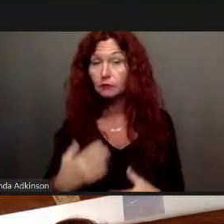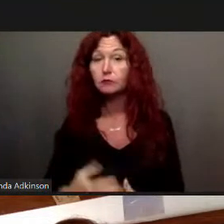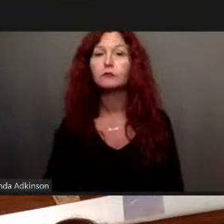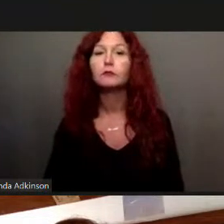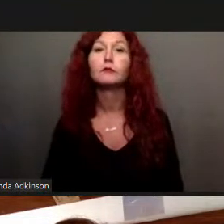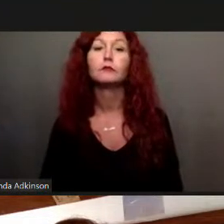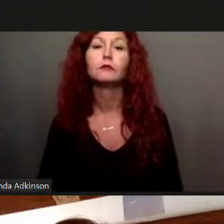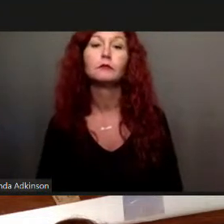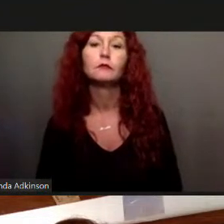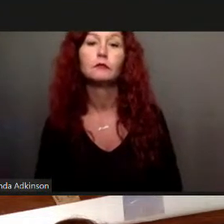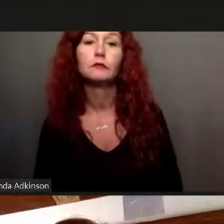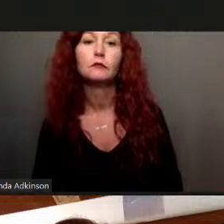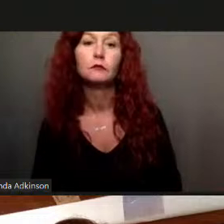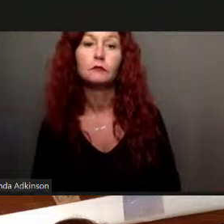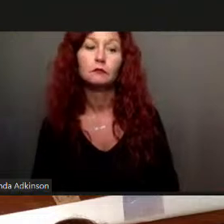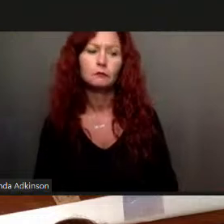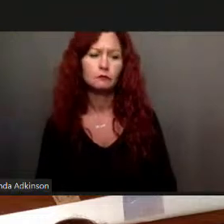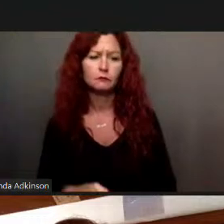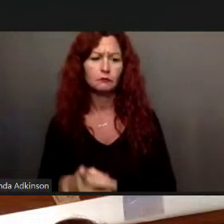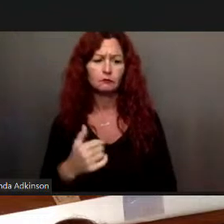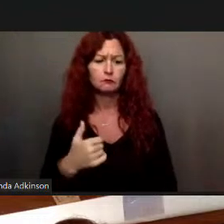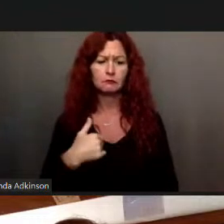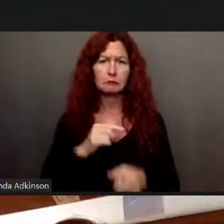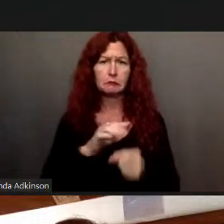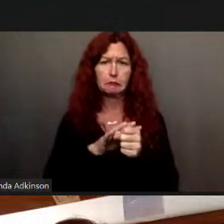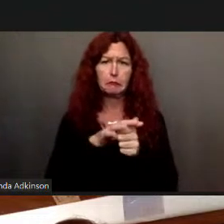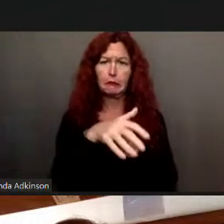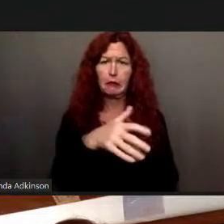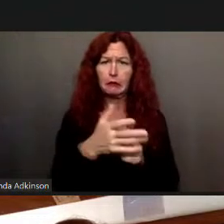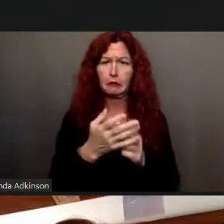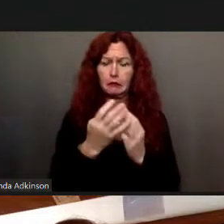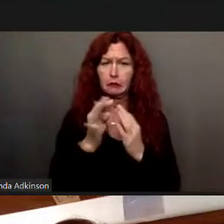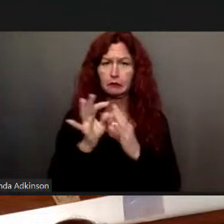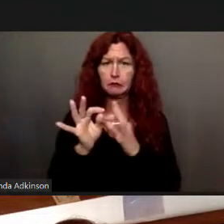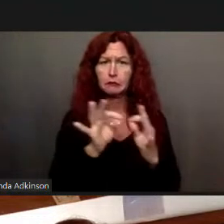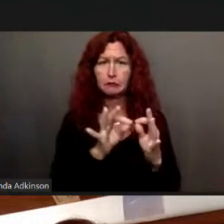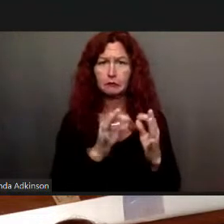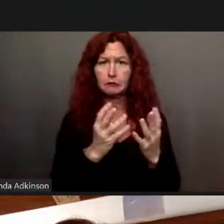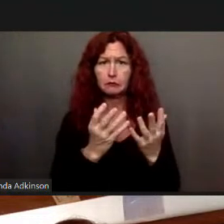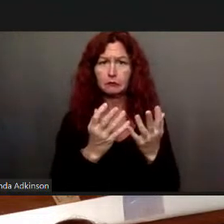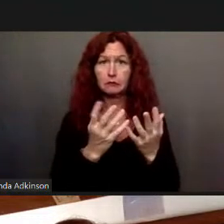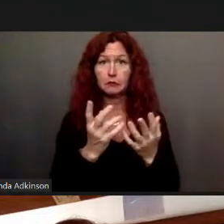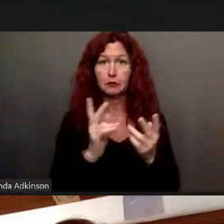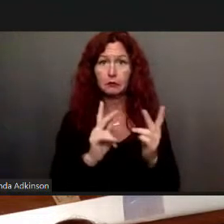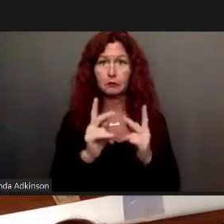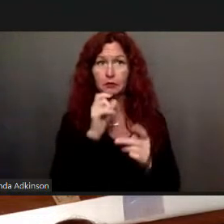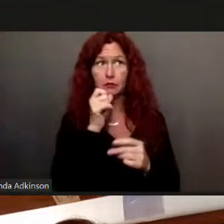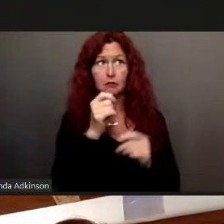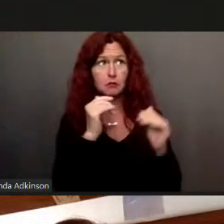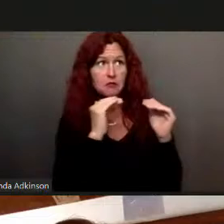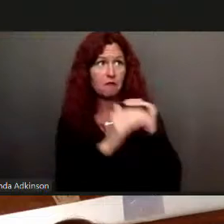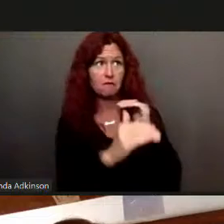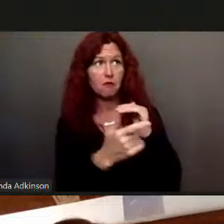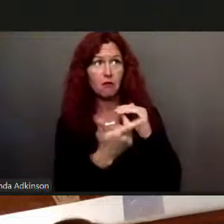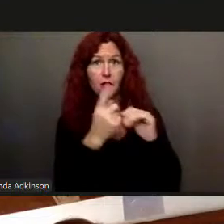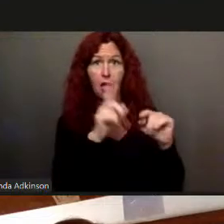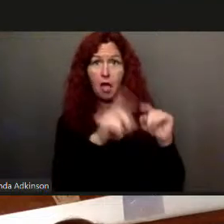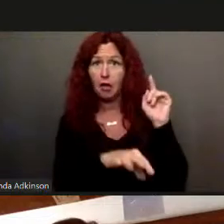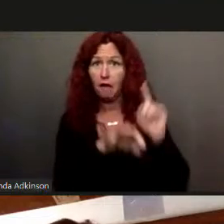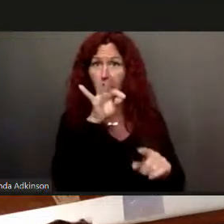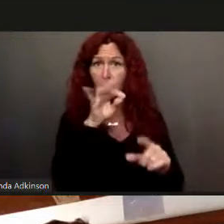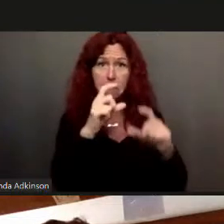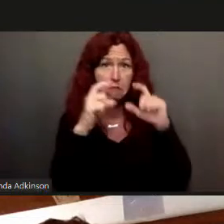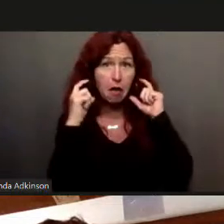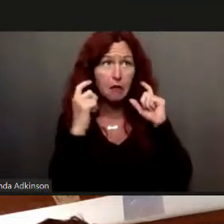mask. No, the availability of PPE does not. Everybody should have a mask. Everybody, you can make masks